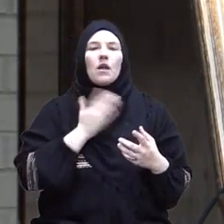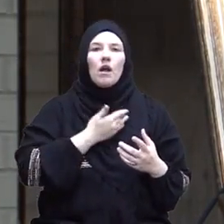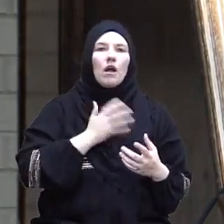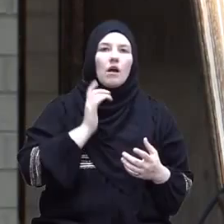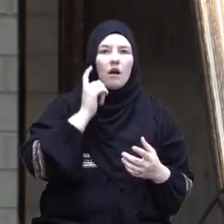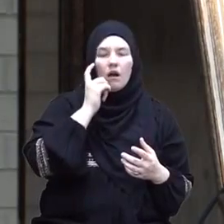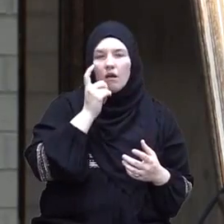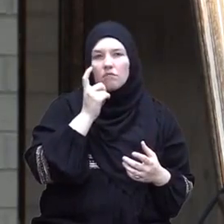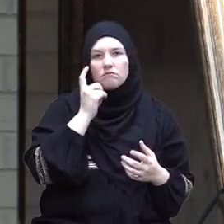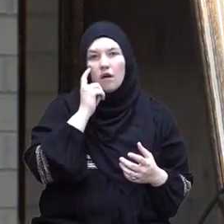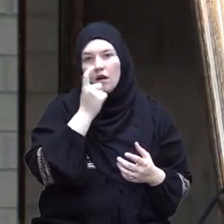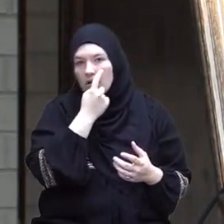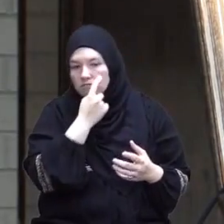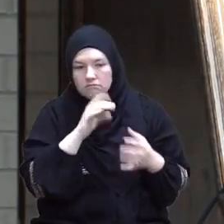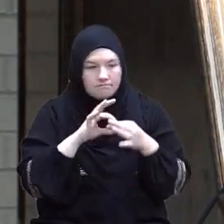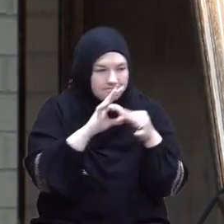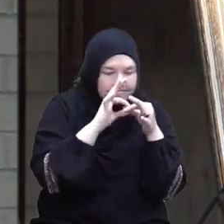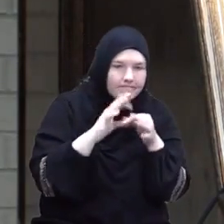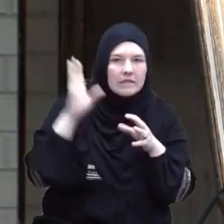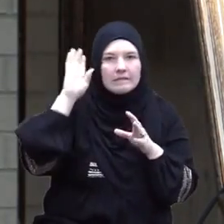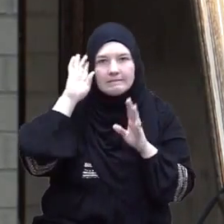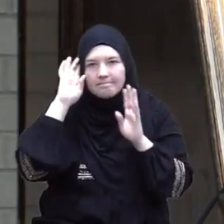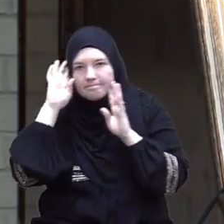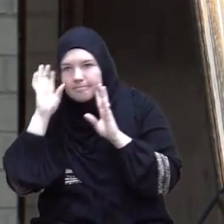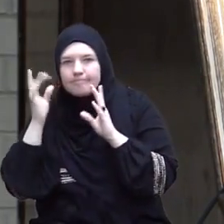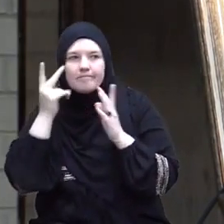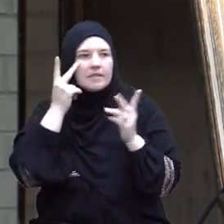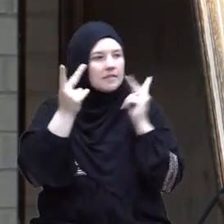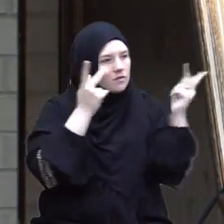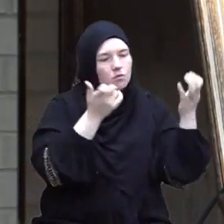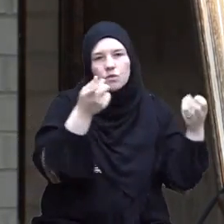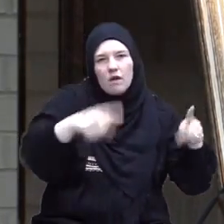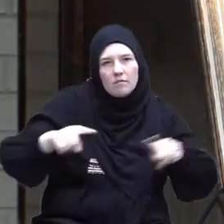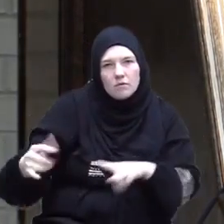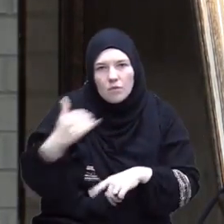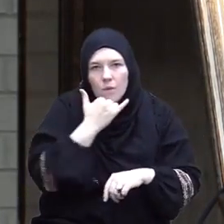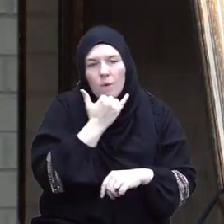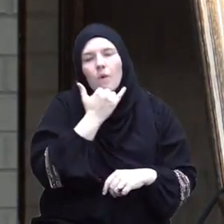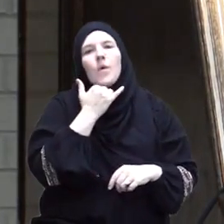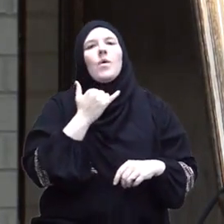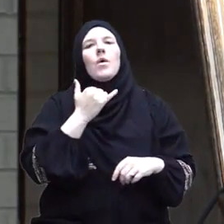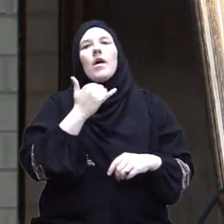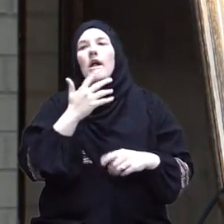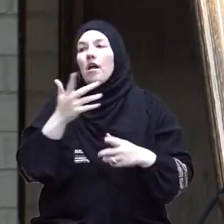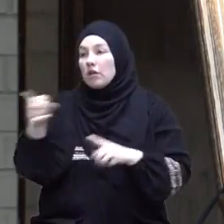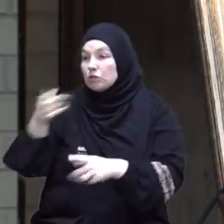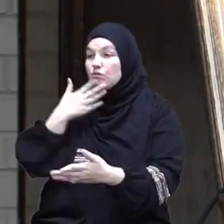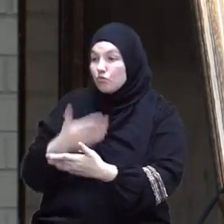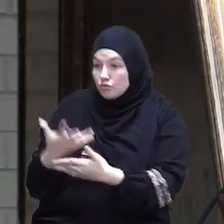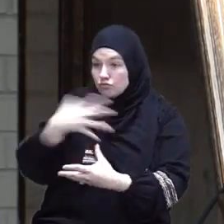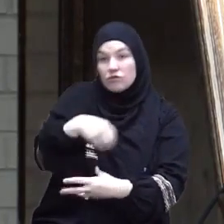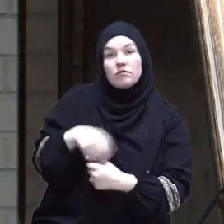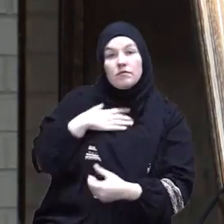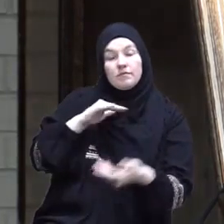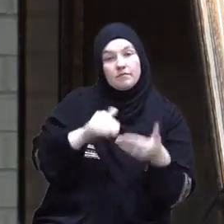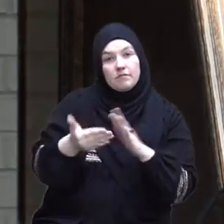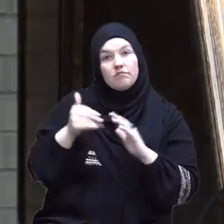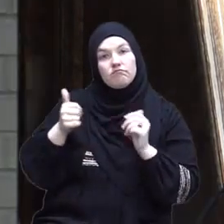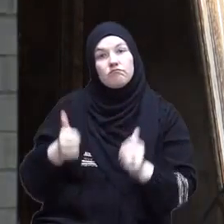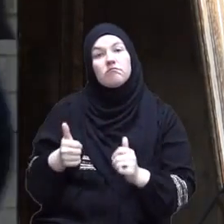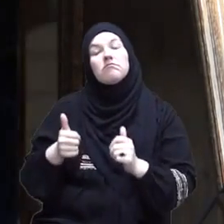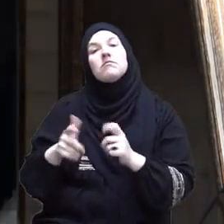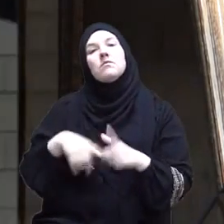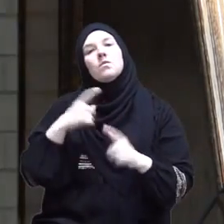ears together to see what is going on wrong and what is going on right in our community so